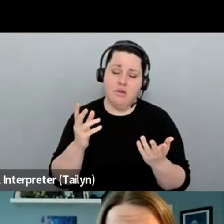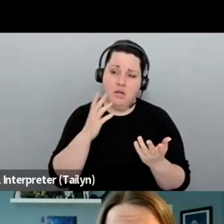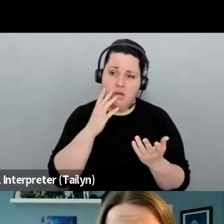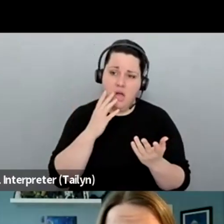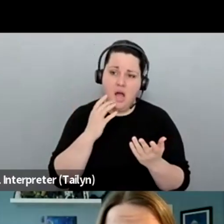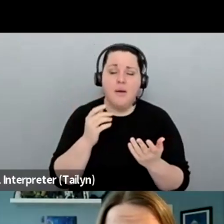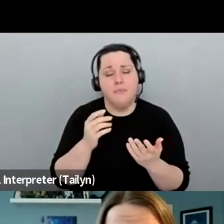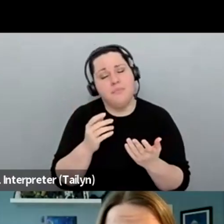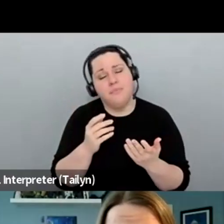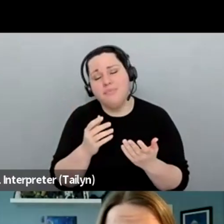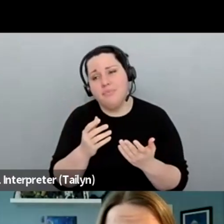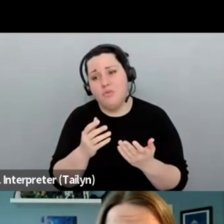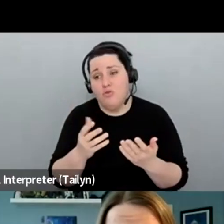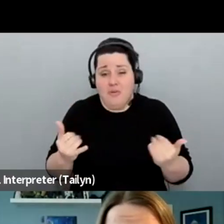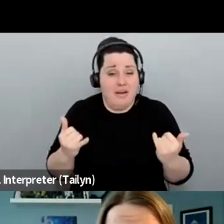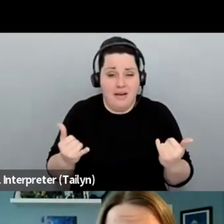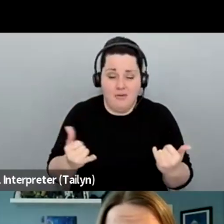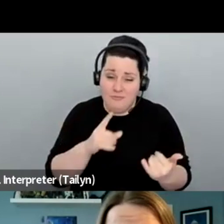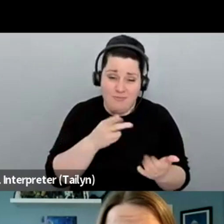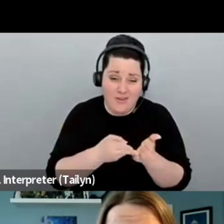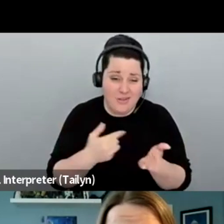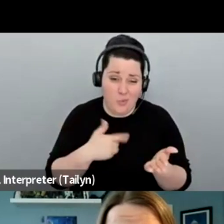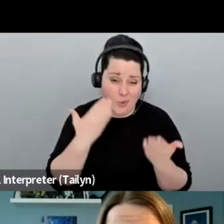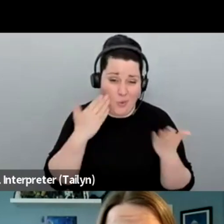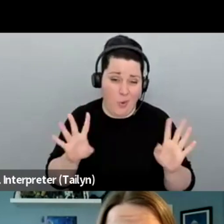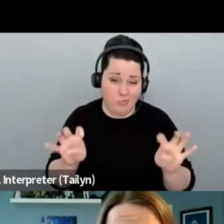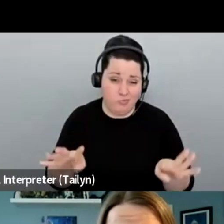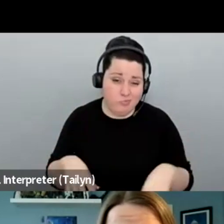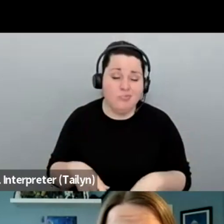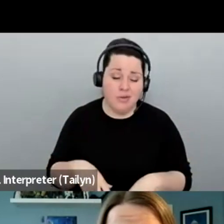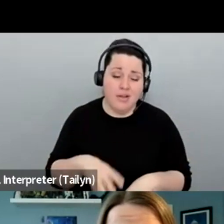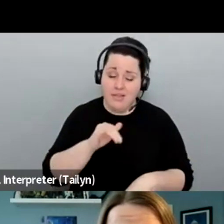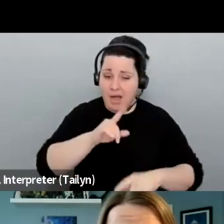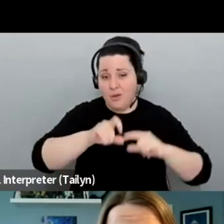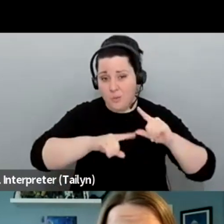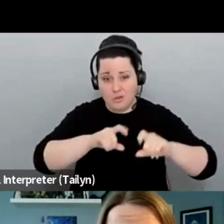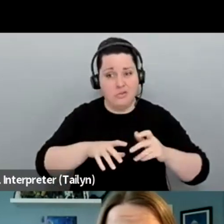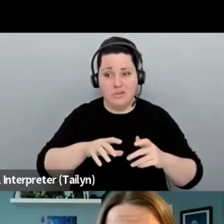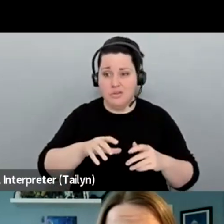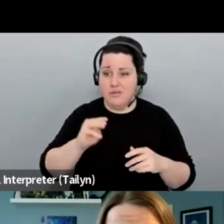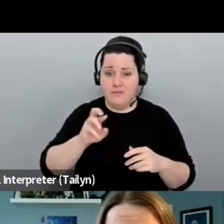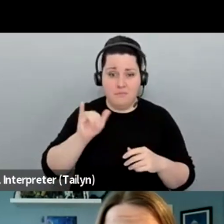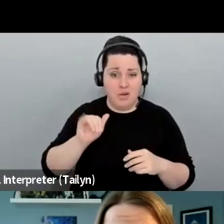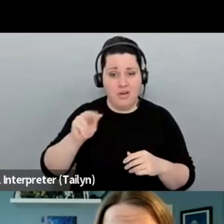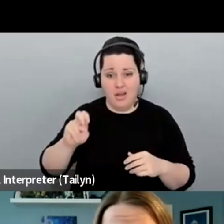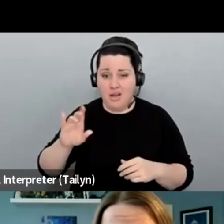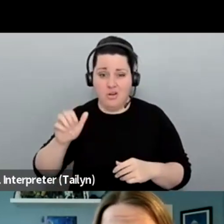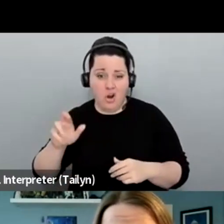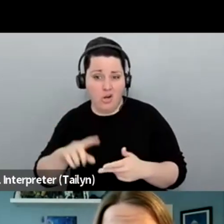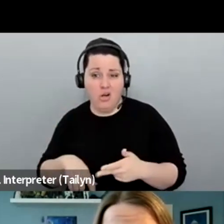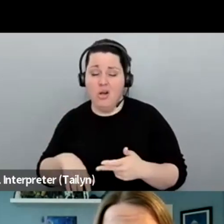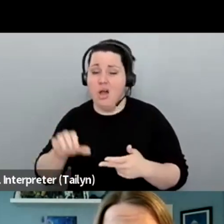the general sense is we don't know yet. I know I've heard this question asked of Marianne Carter and in other spaces,